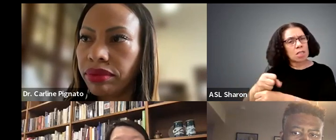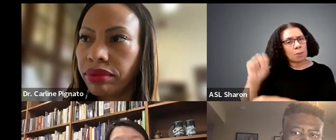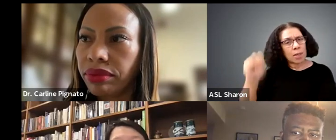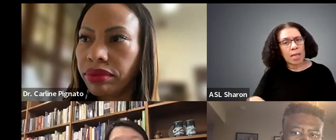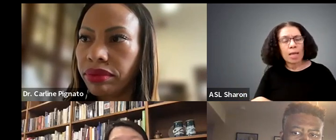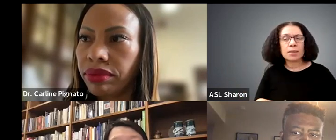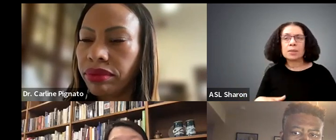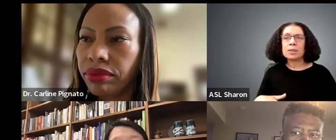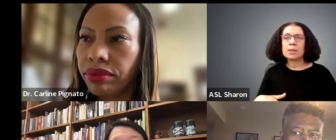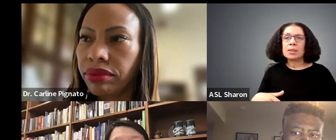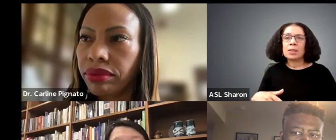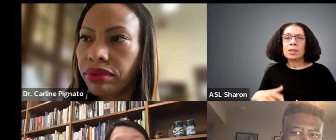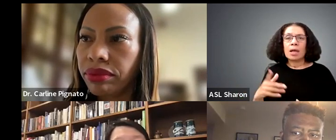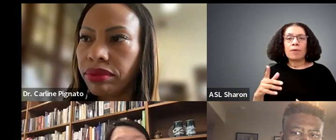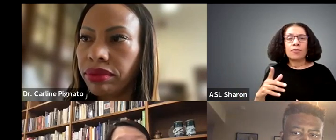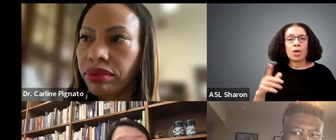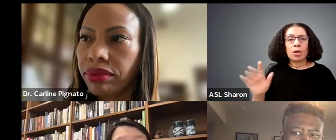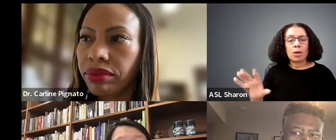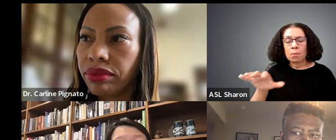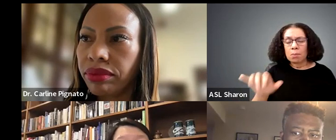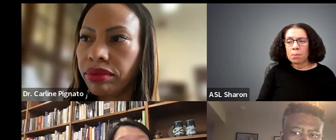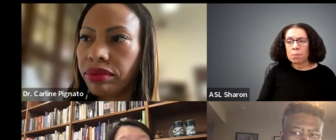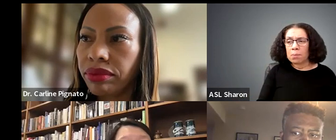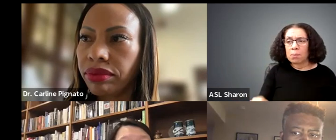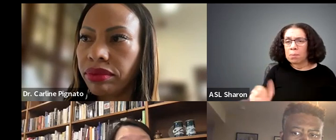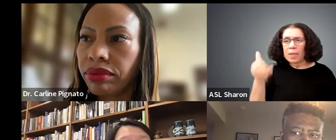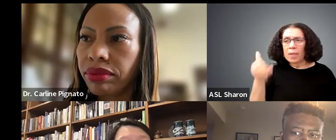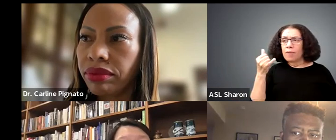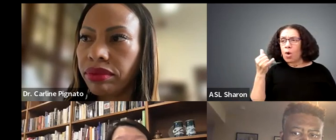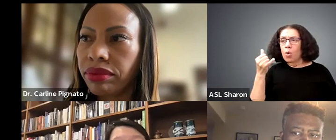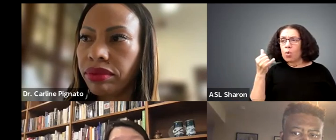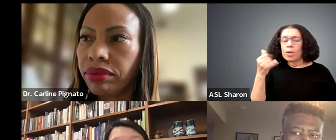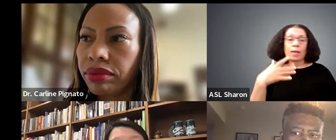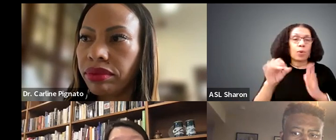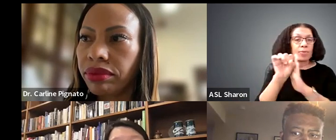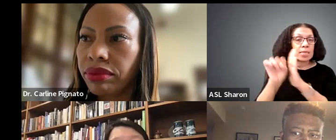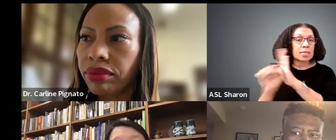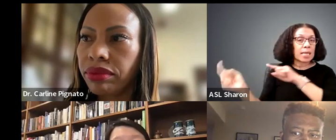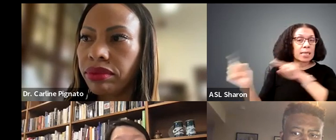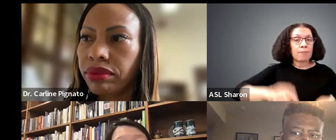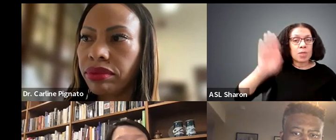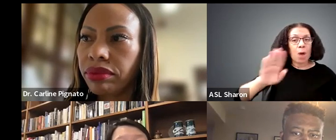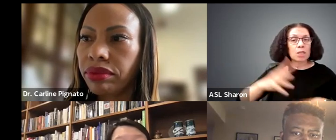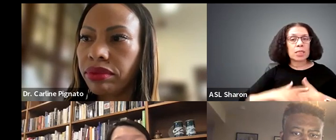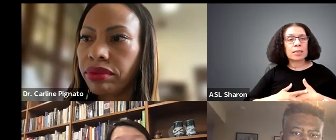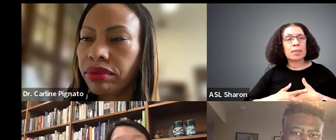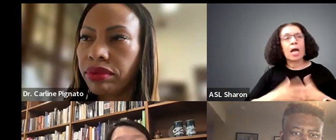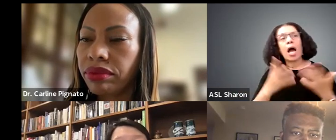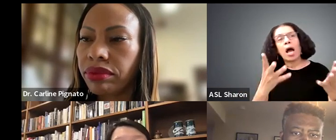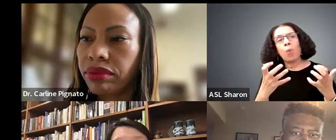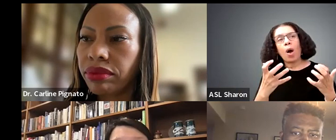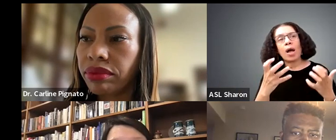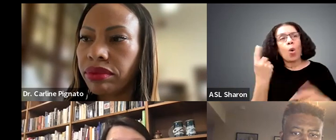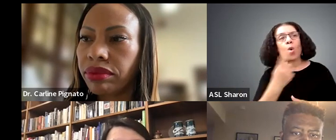it's you're picking up the phone and you're like, okay, it's just like when the state comes into Boston, they don't go, give me the people who are gonna say only nice